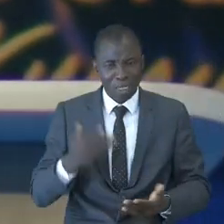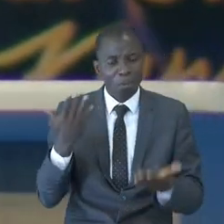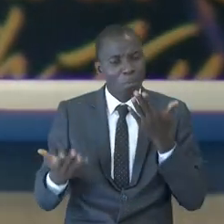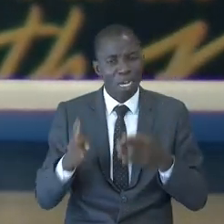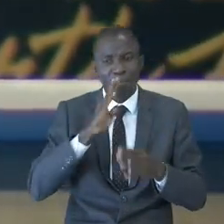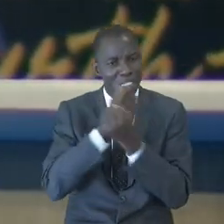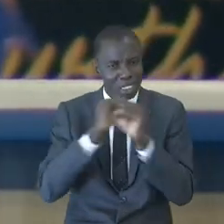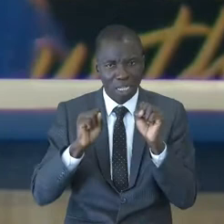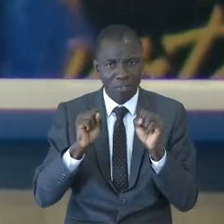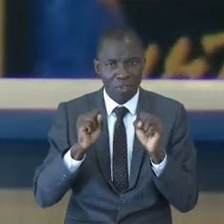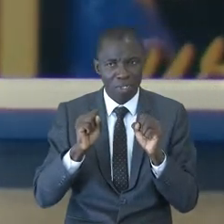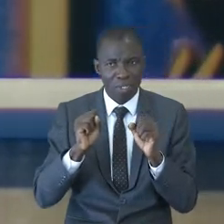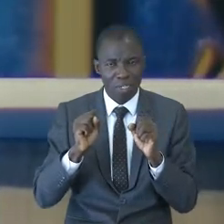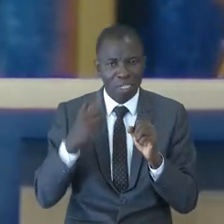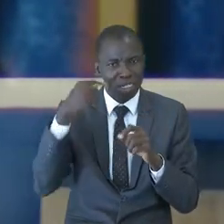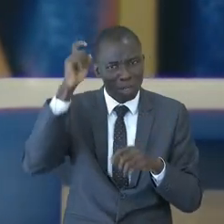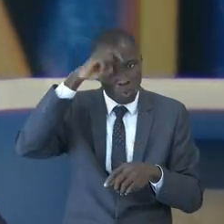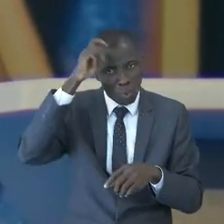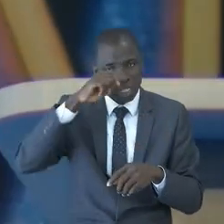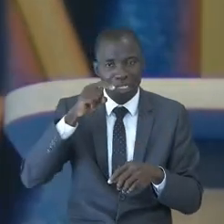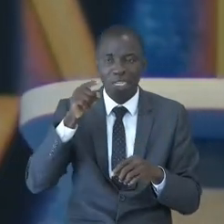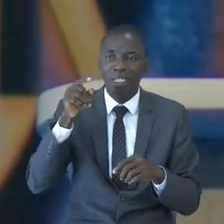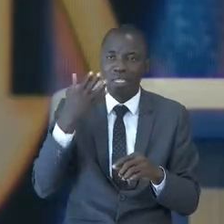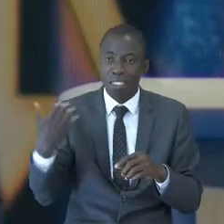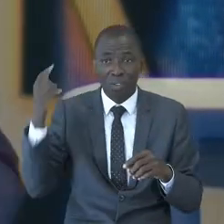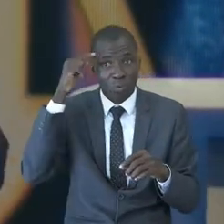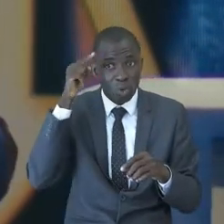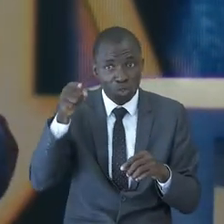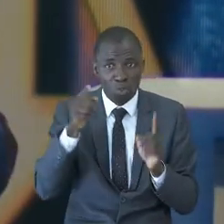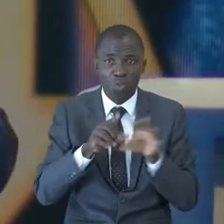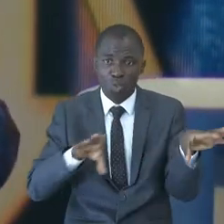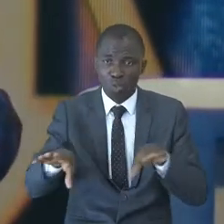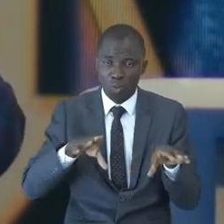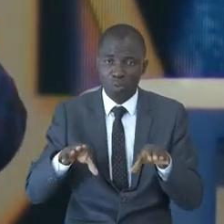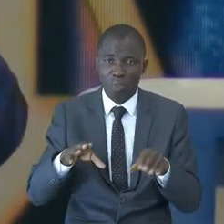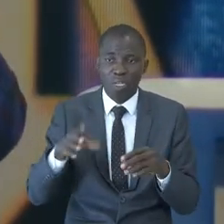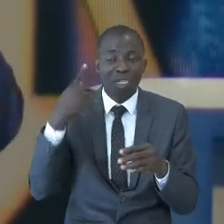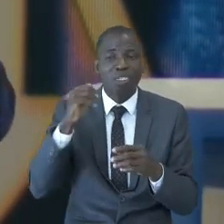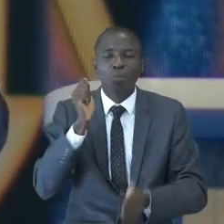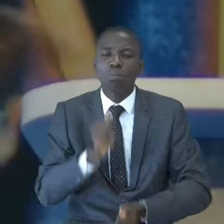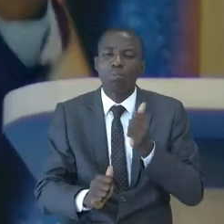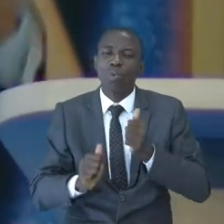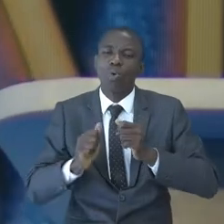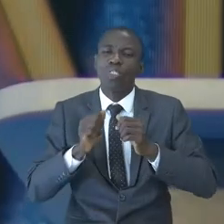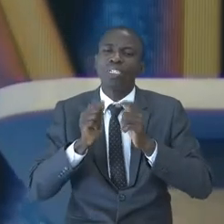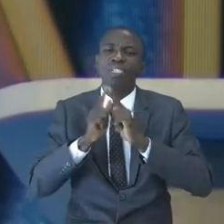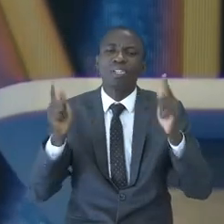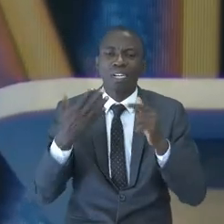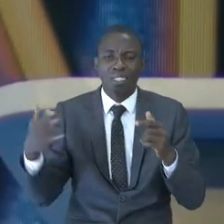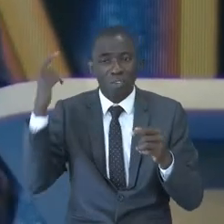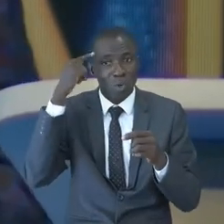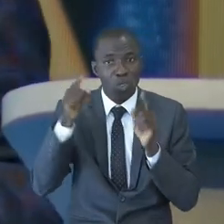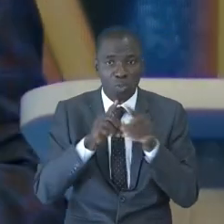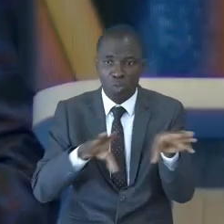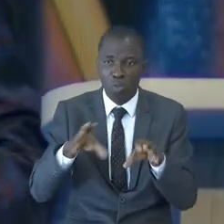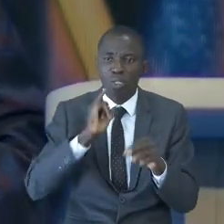saved, the wisest thing for you to do, and the most expected thing for you to do,